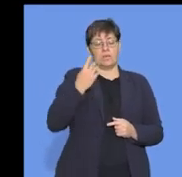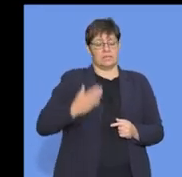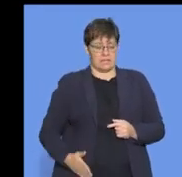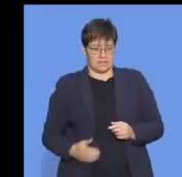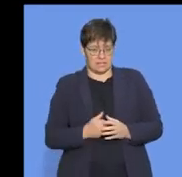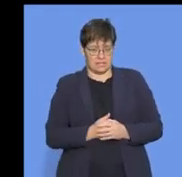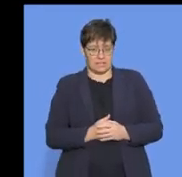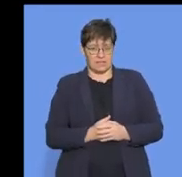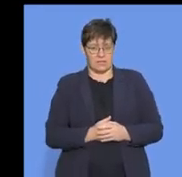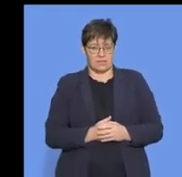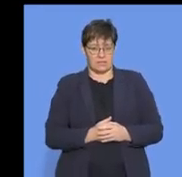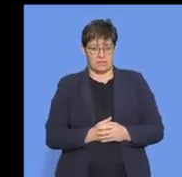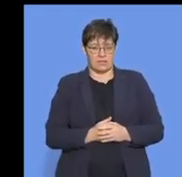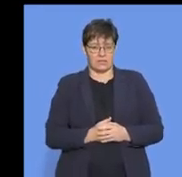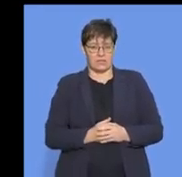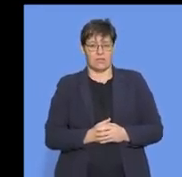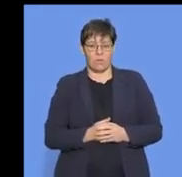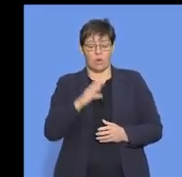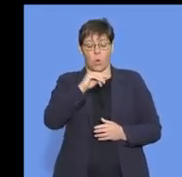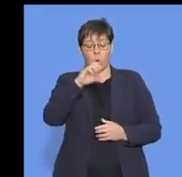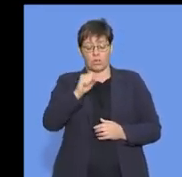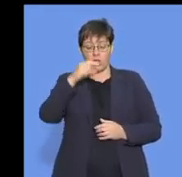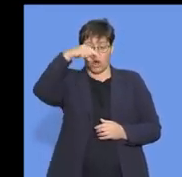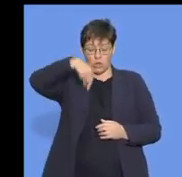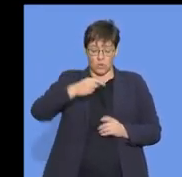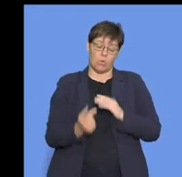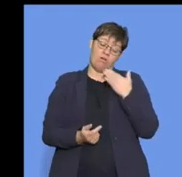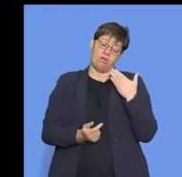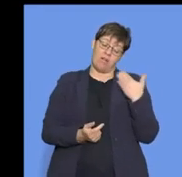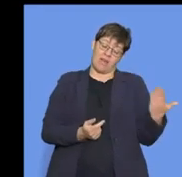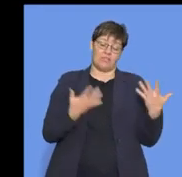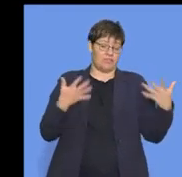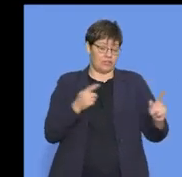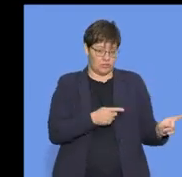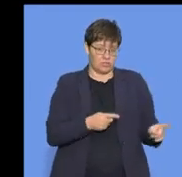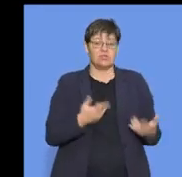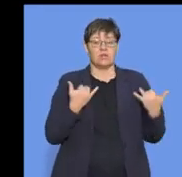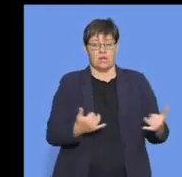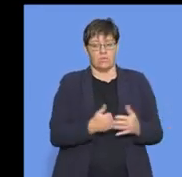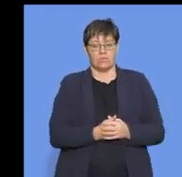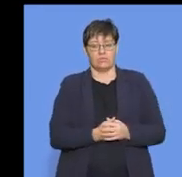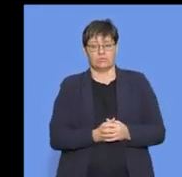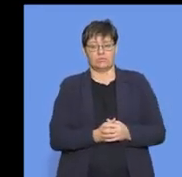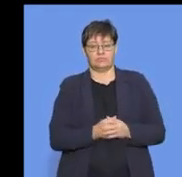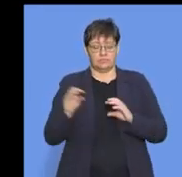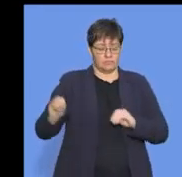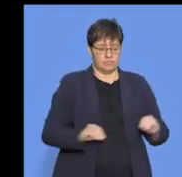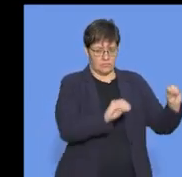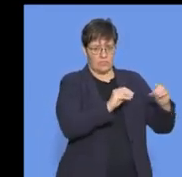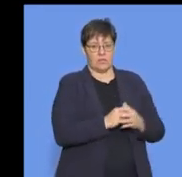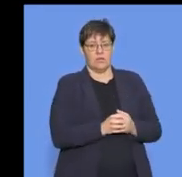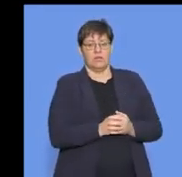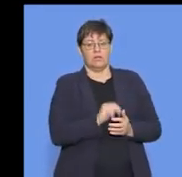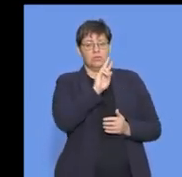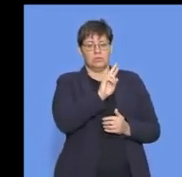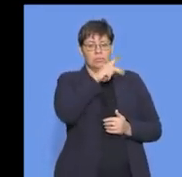put q only on the one side. We want only cos q on the left-hand side. So we're going to start off and we're going to move